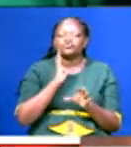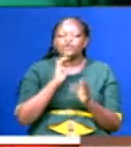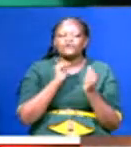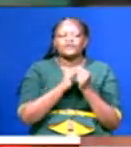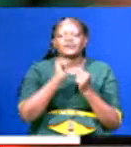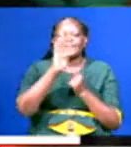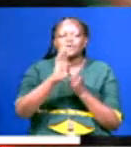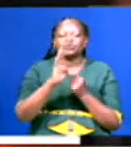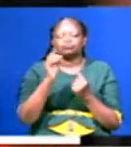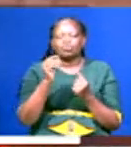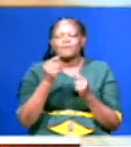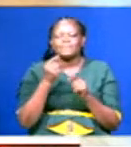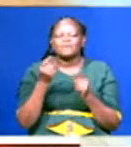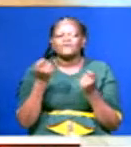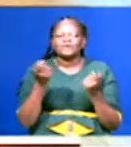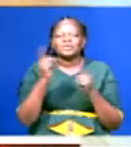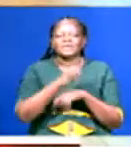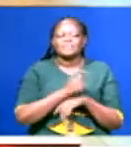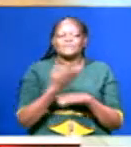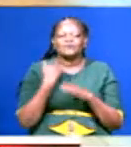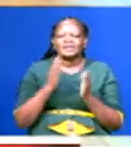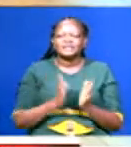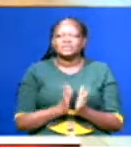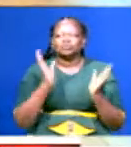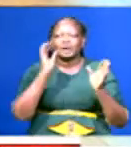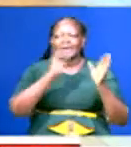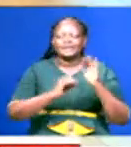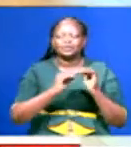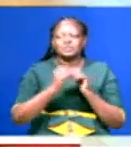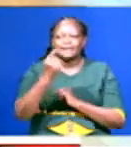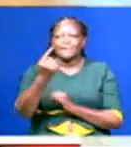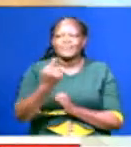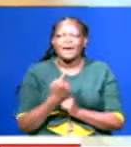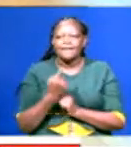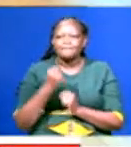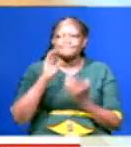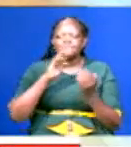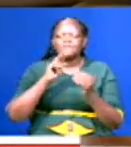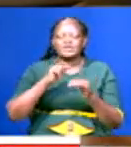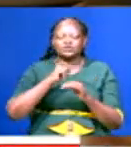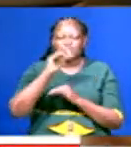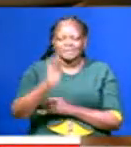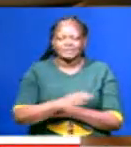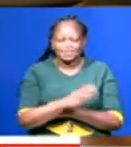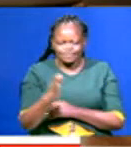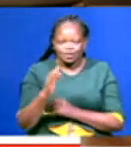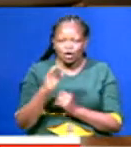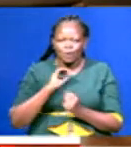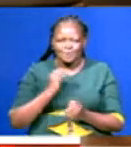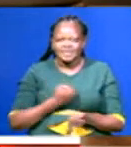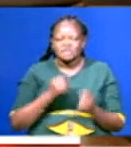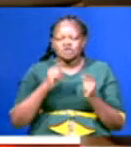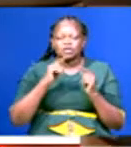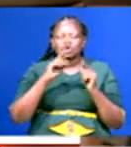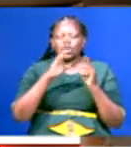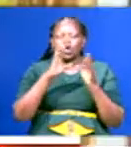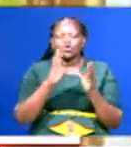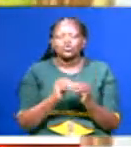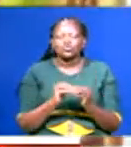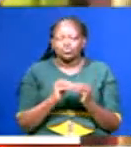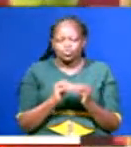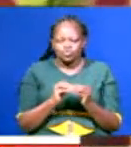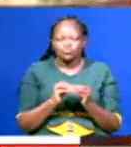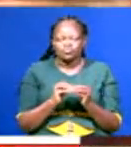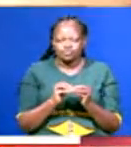days before the general elections. While appearing before the National Assembly Public Petitions Committee, the Controller of Budget revealed that